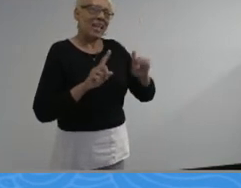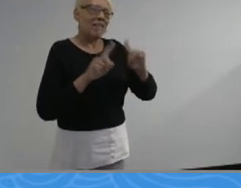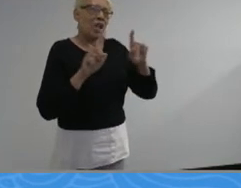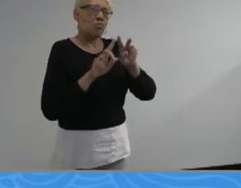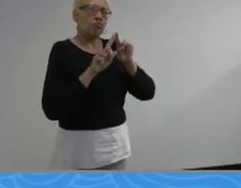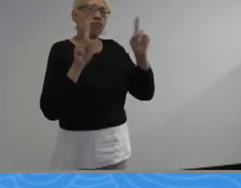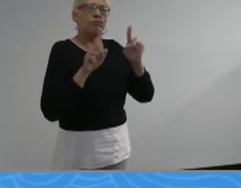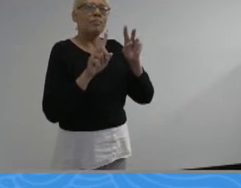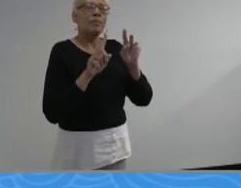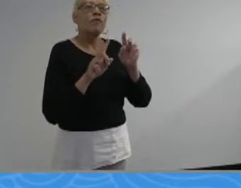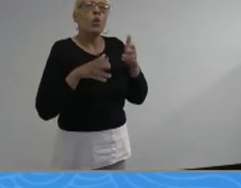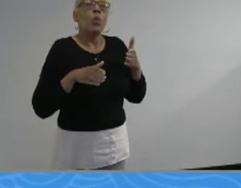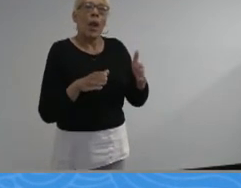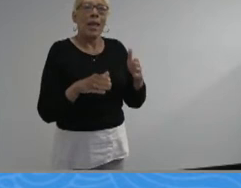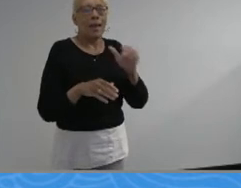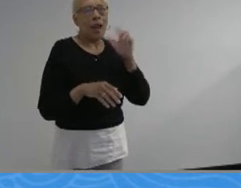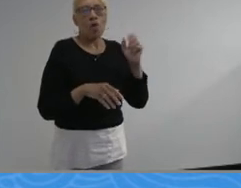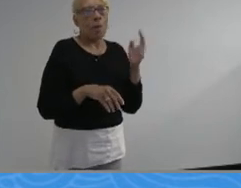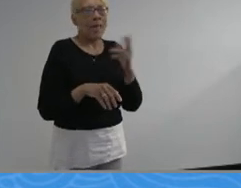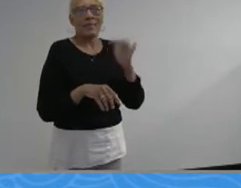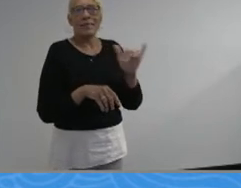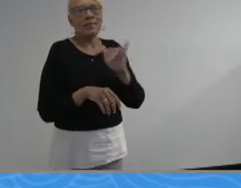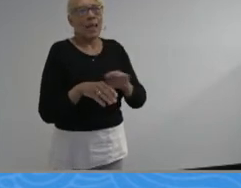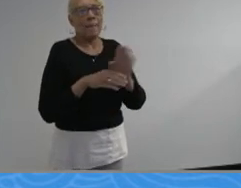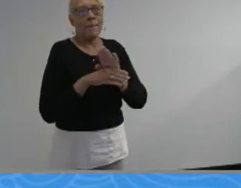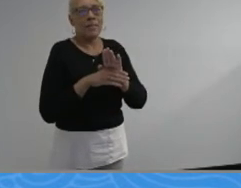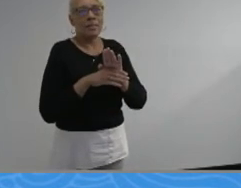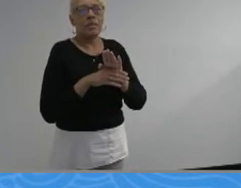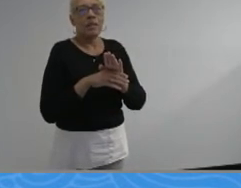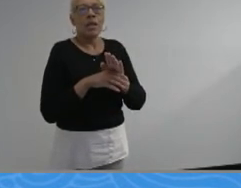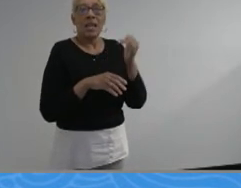and not go back to the same old business as usual. If we do that, shame on us.